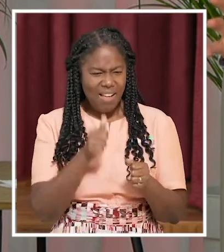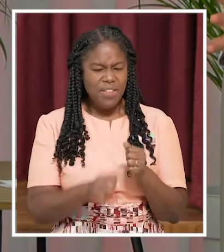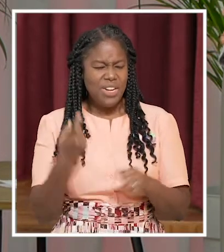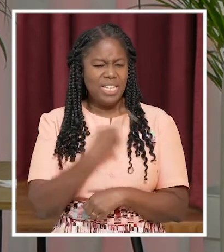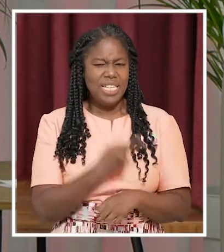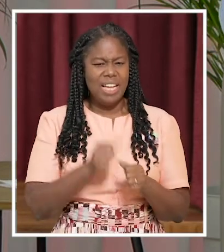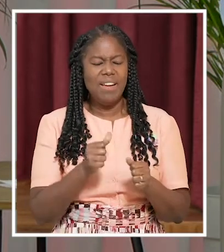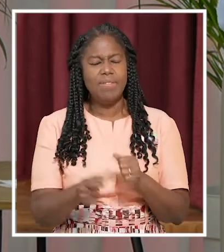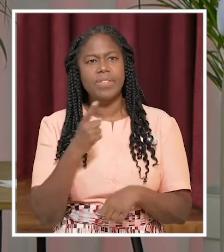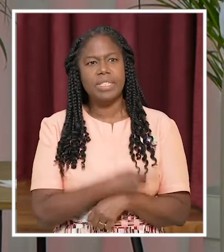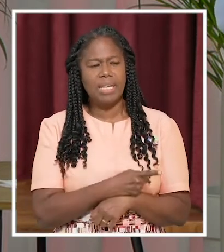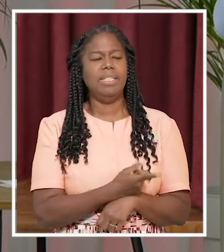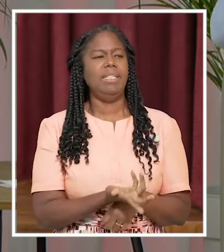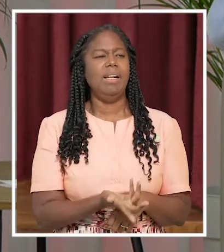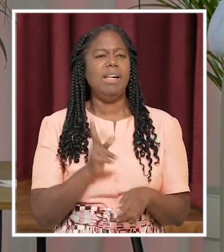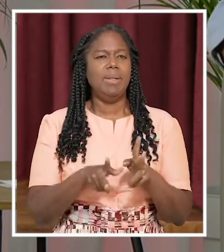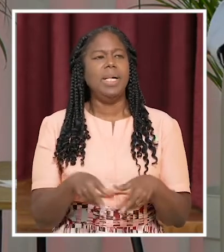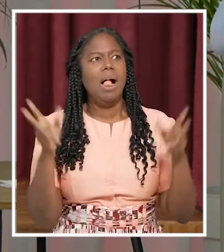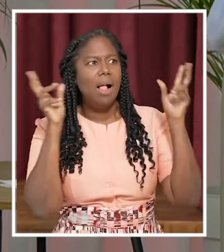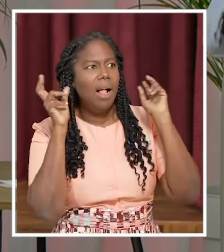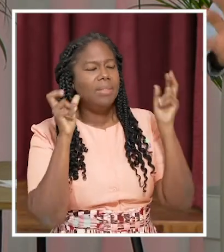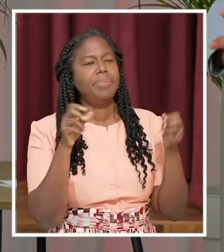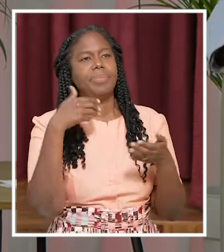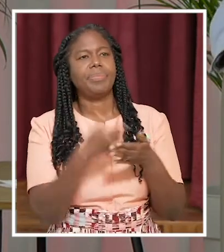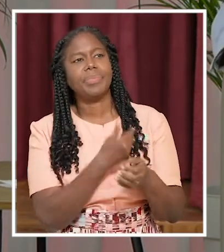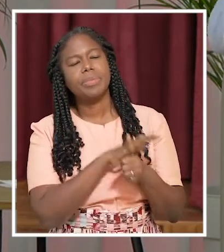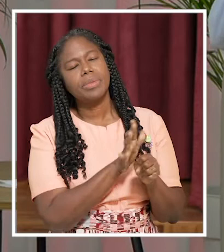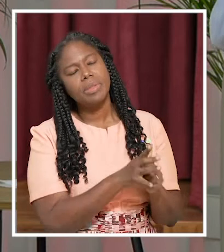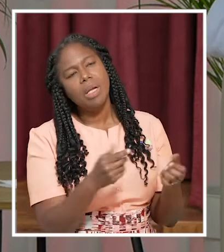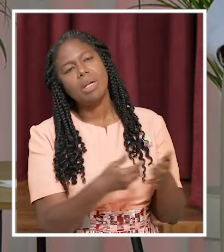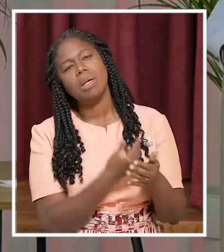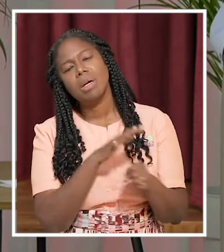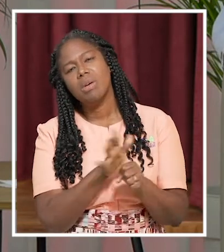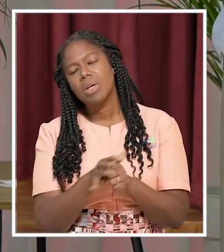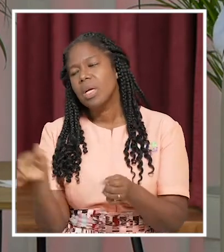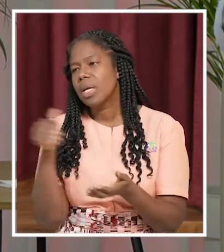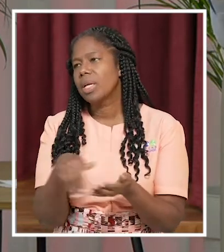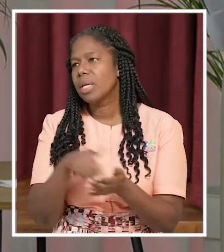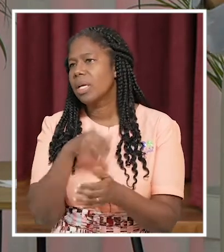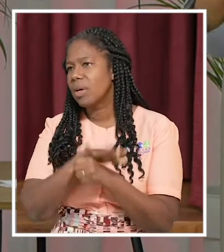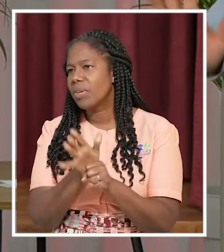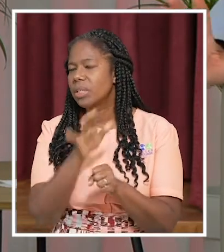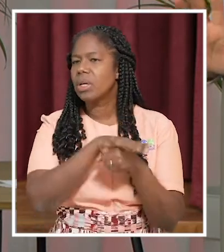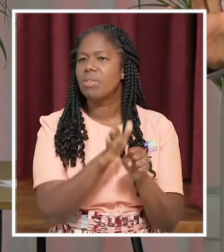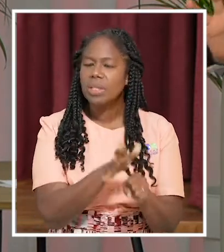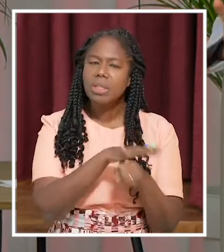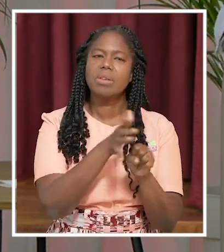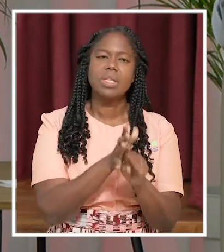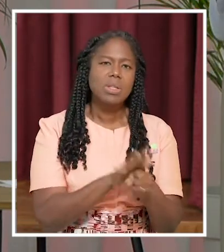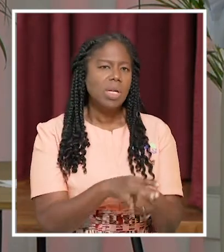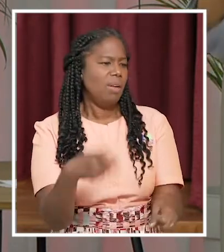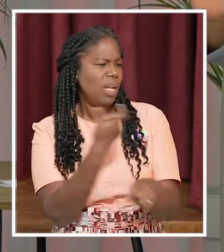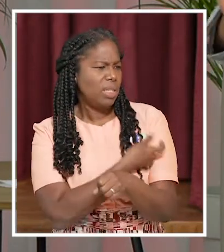with COVID. Every day is something new with COVID. It's COVID this, it's COVID that. Is vaccines talk? Is it whether it's mandatory? Is